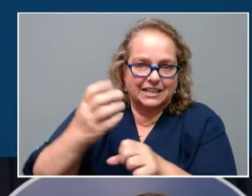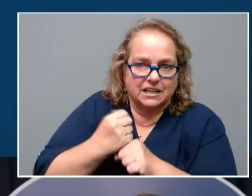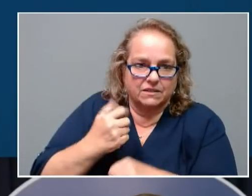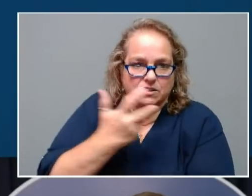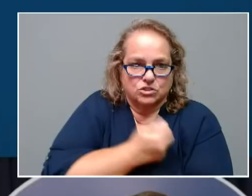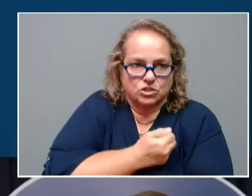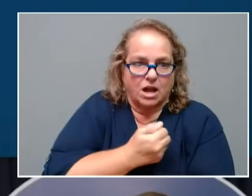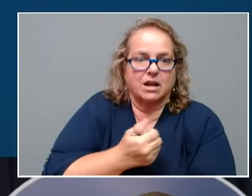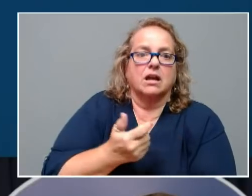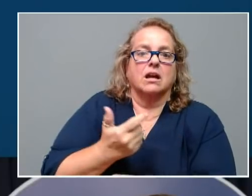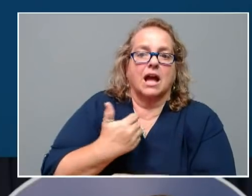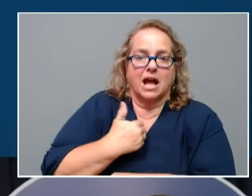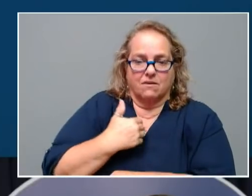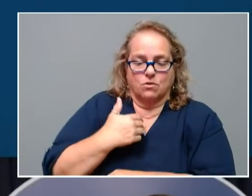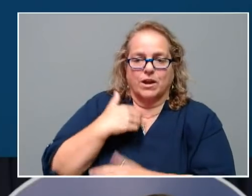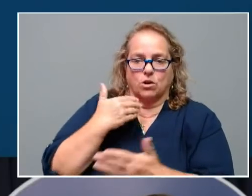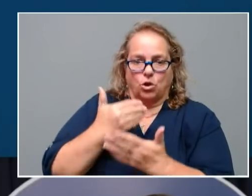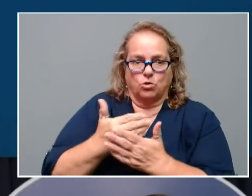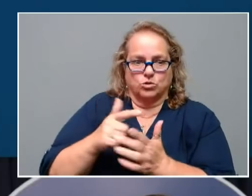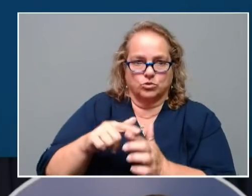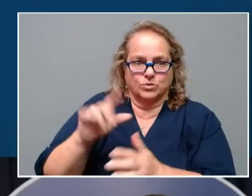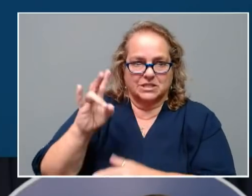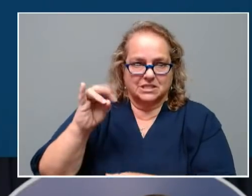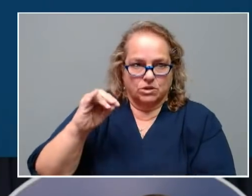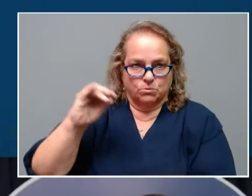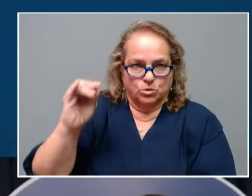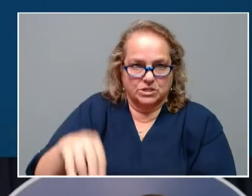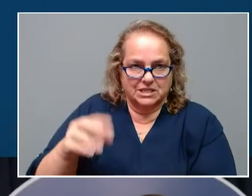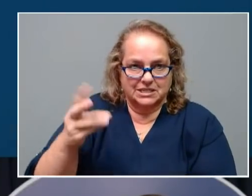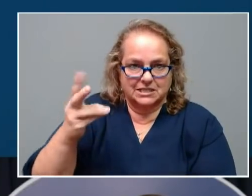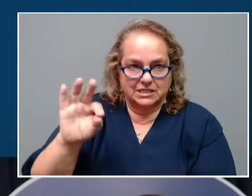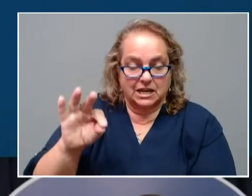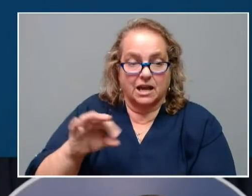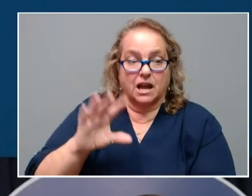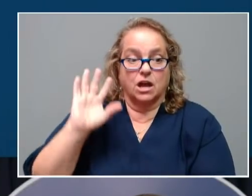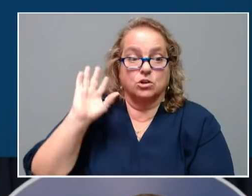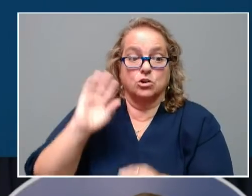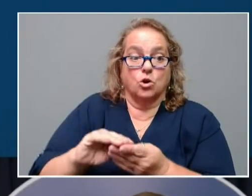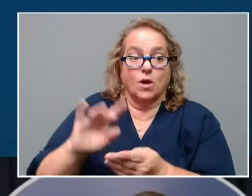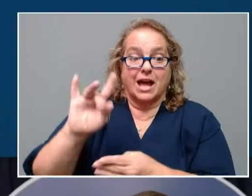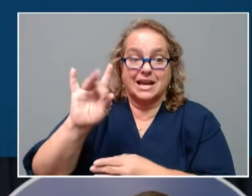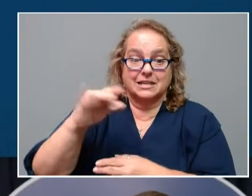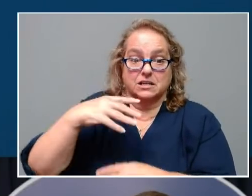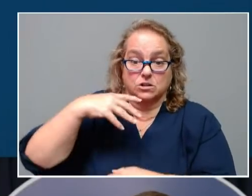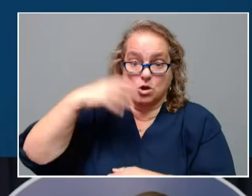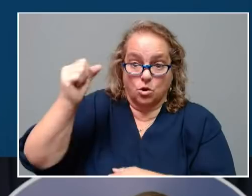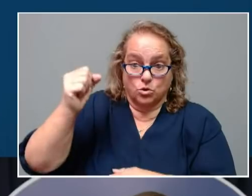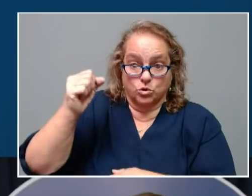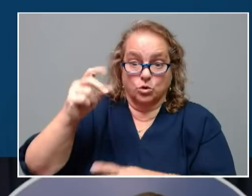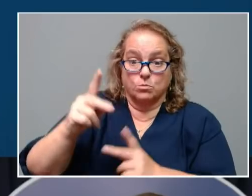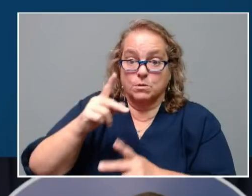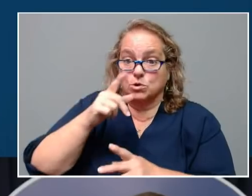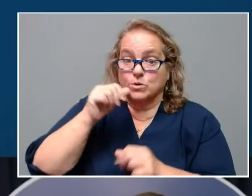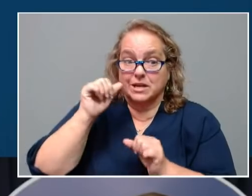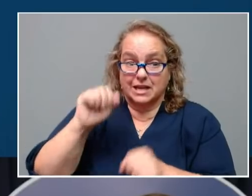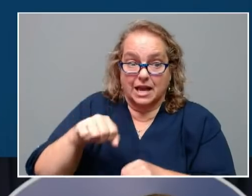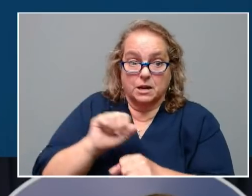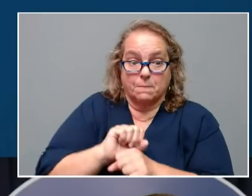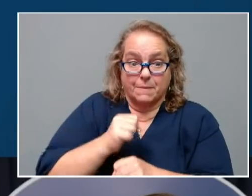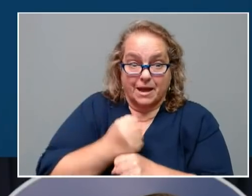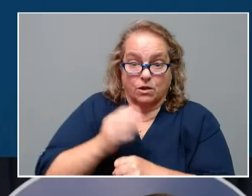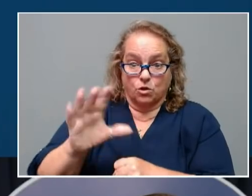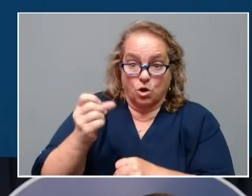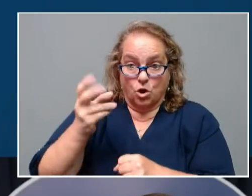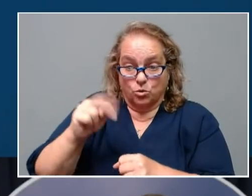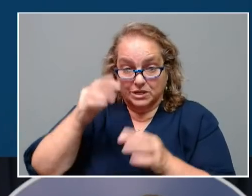have? We are close to 70%. And our total 18 and older, those are people that can make their own decision,